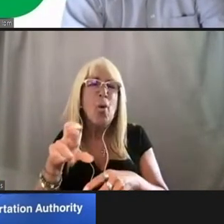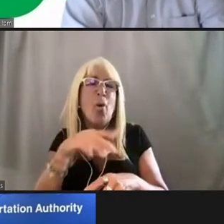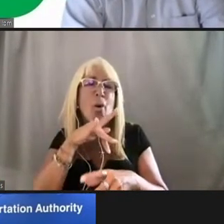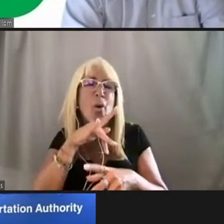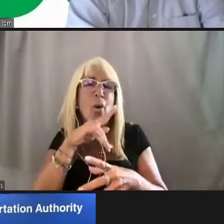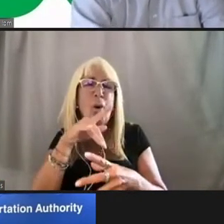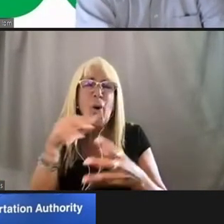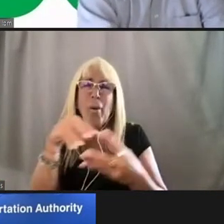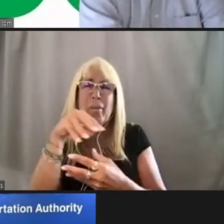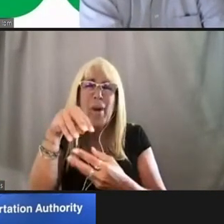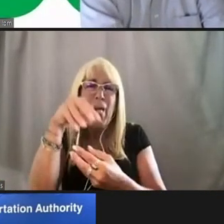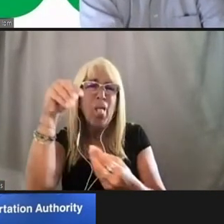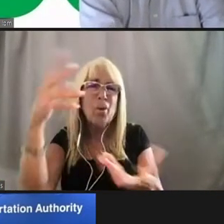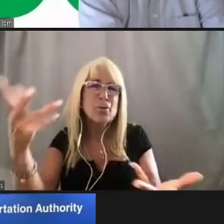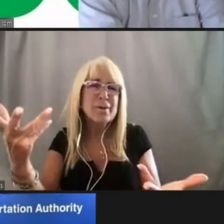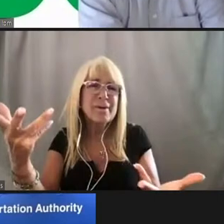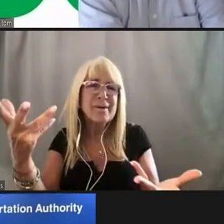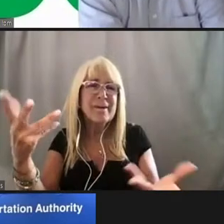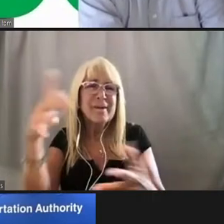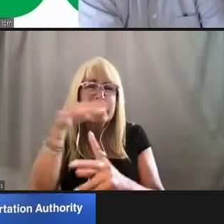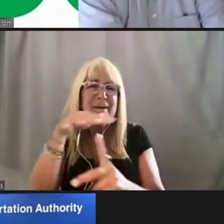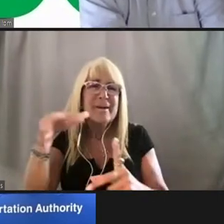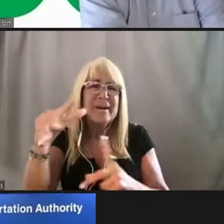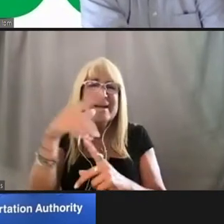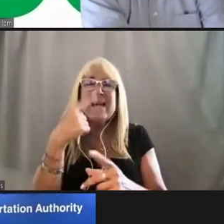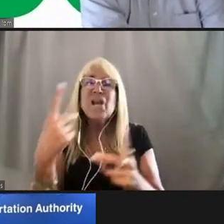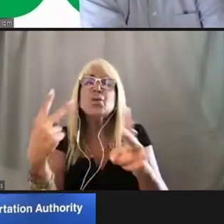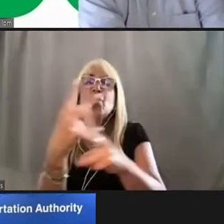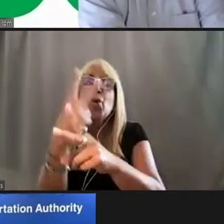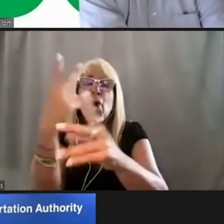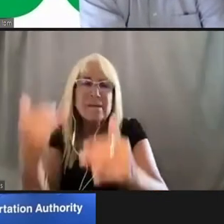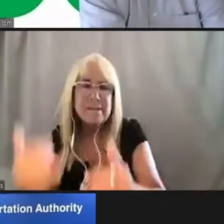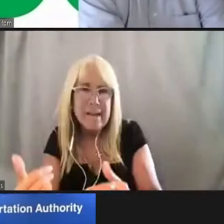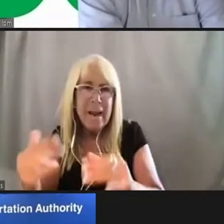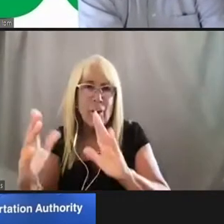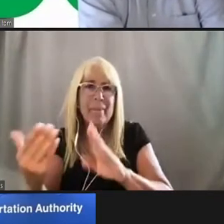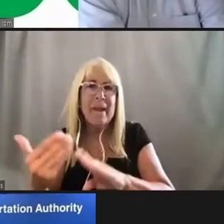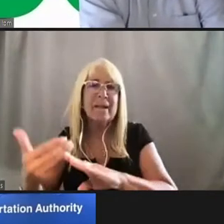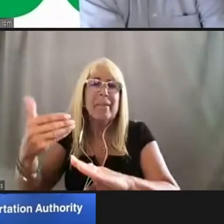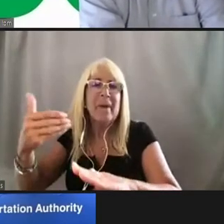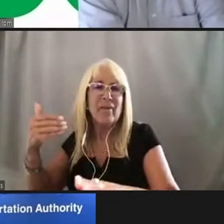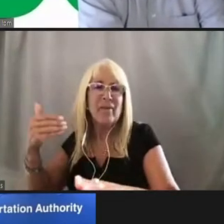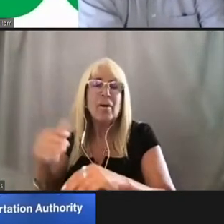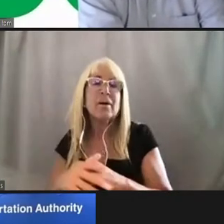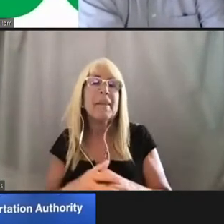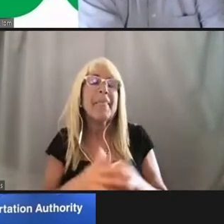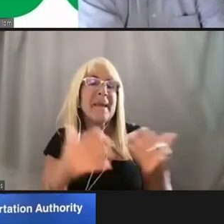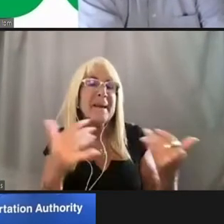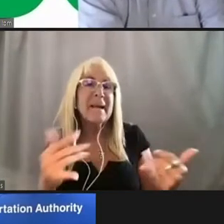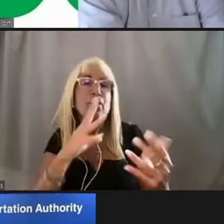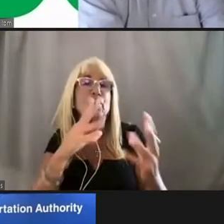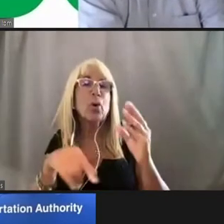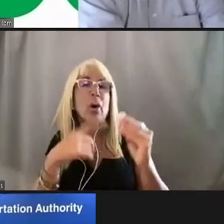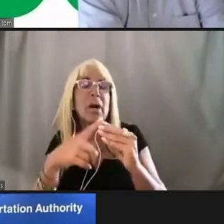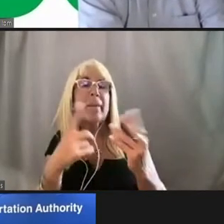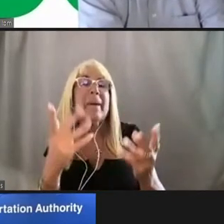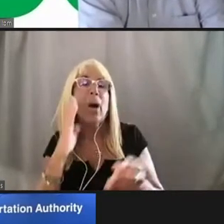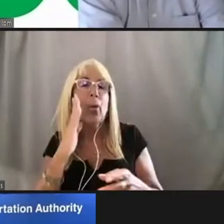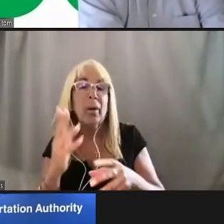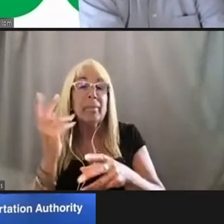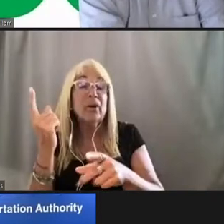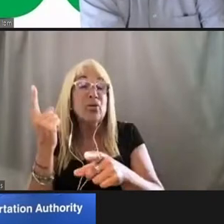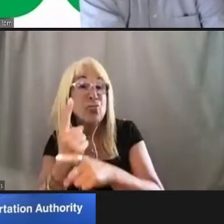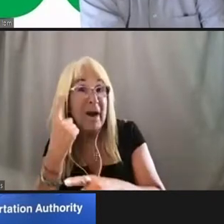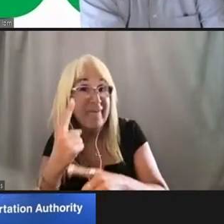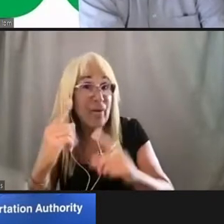officials have said that that congestion is actually worse now than before so here we are today to talk about weather congestion pricing is right for